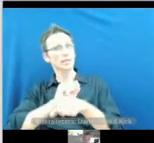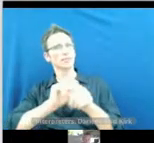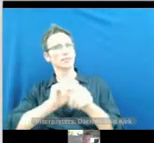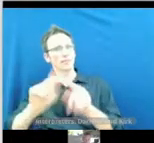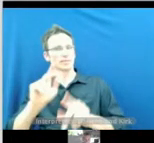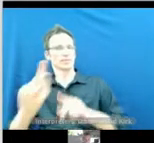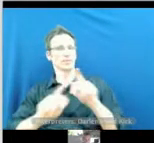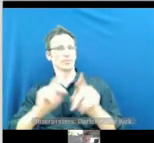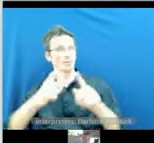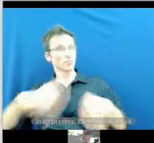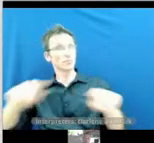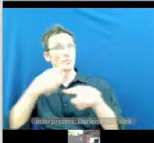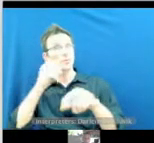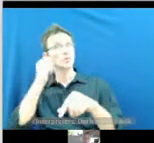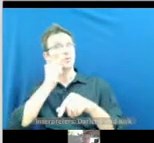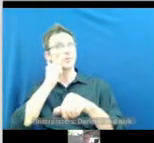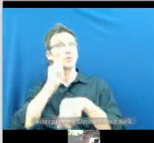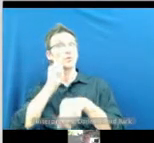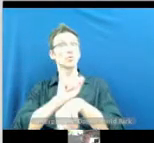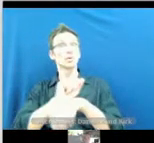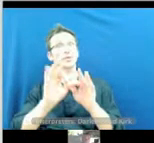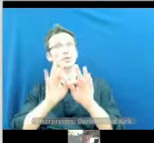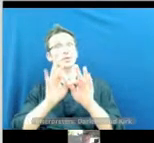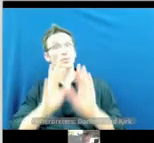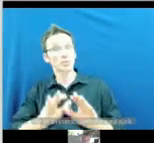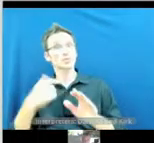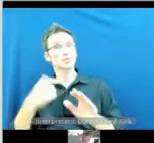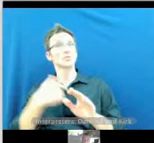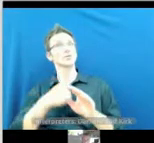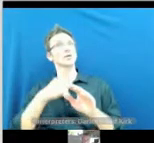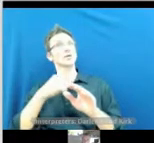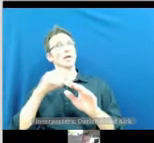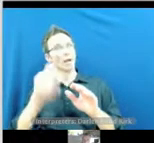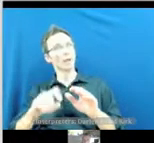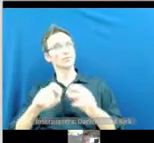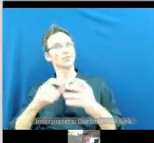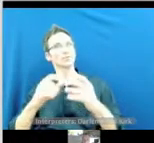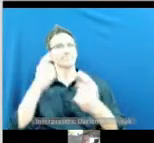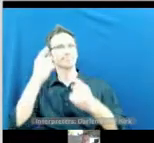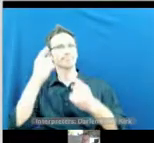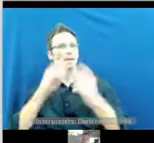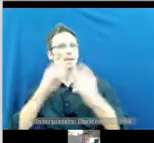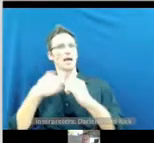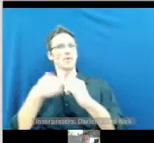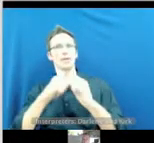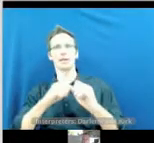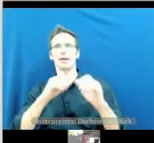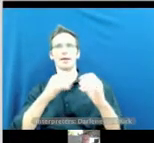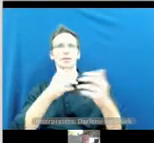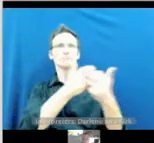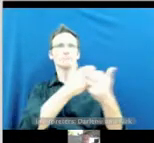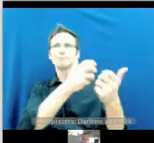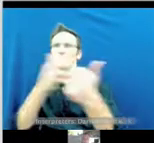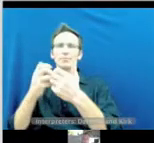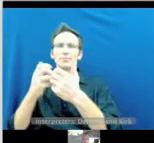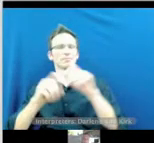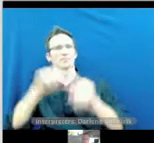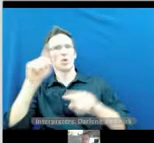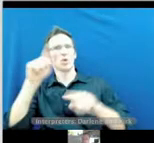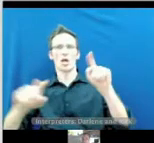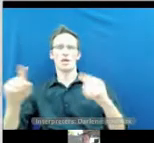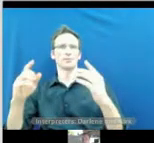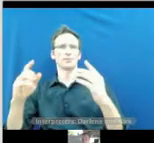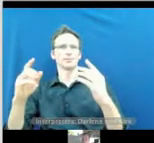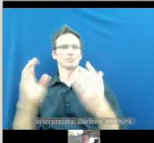interpreters, working with a broad spectrum of consumers. And so if that's the case, we don't want to be asking people